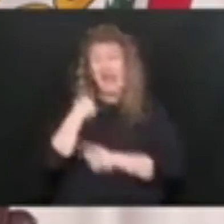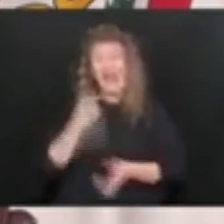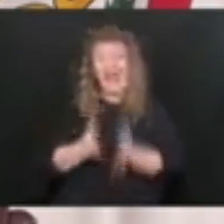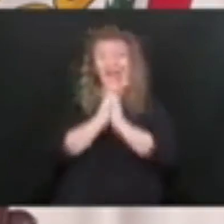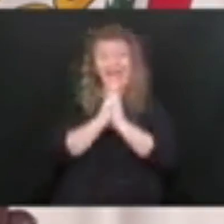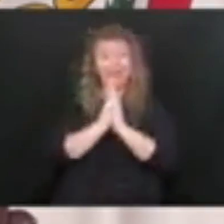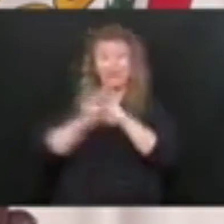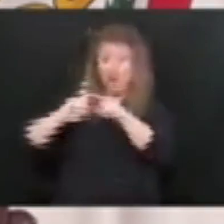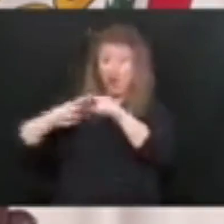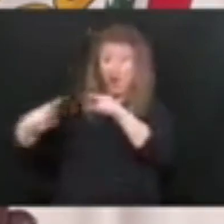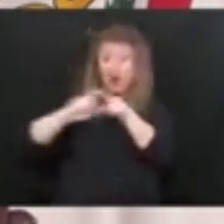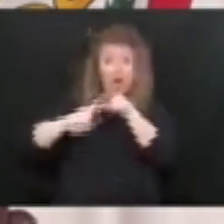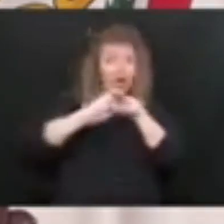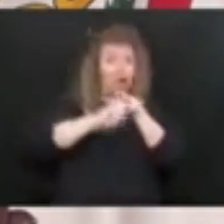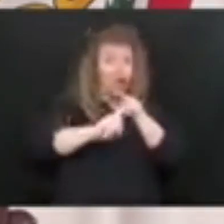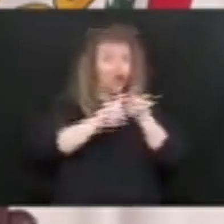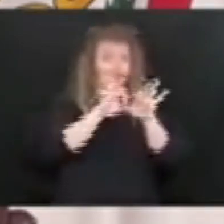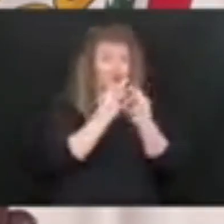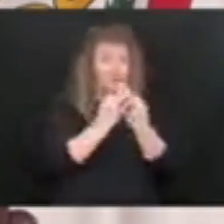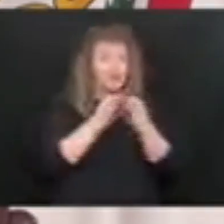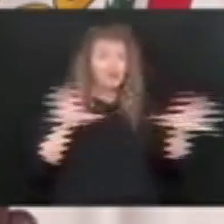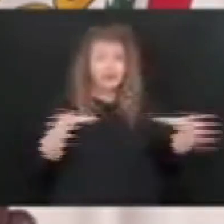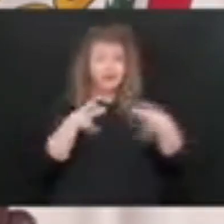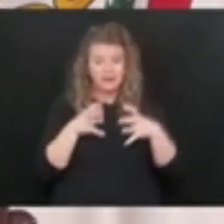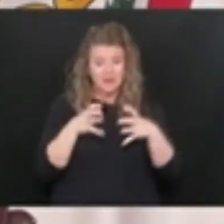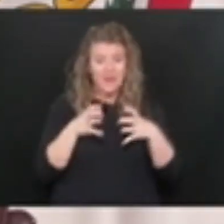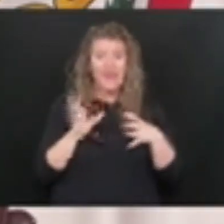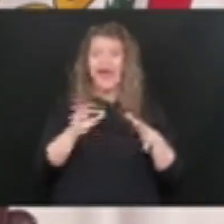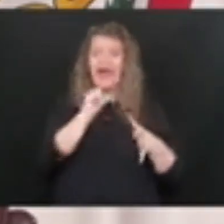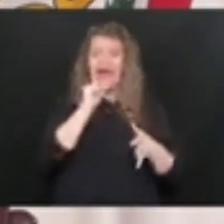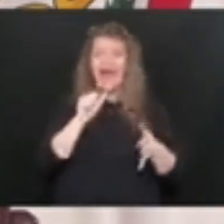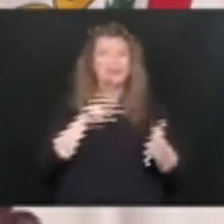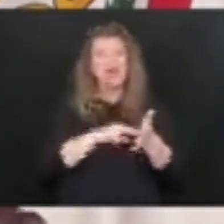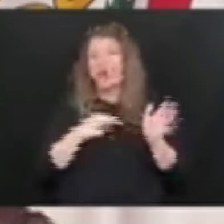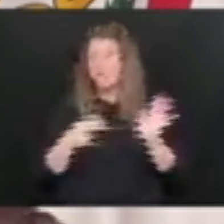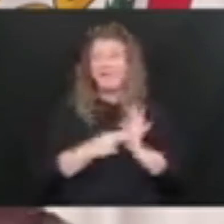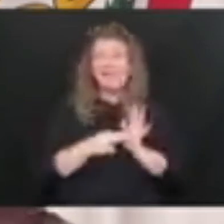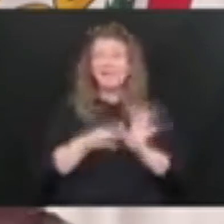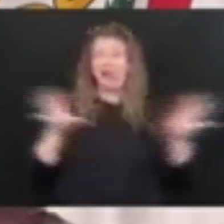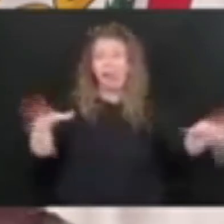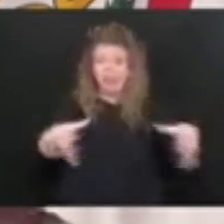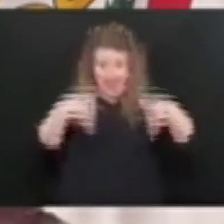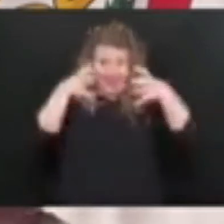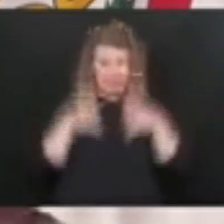your family together, I didn't mean for you to call them together and be right up in their face.